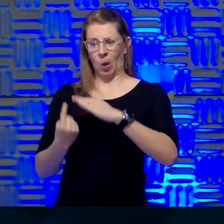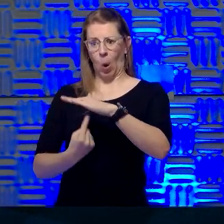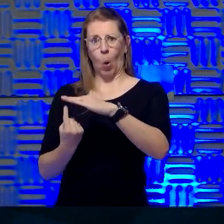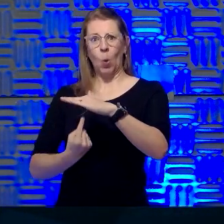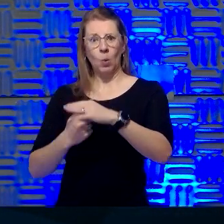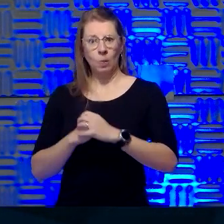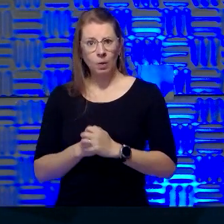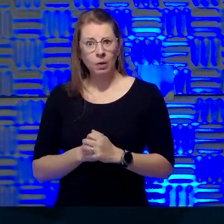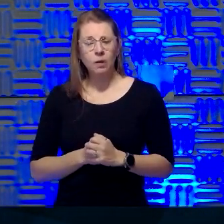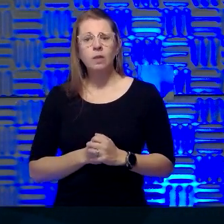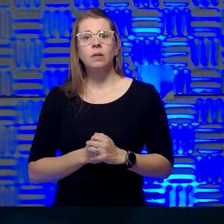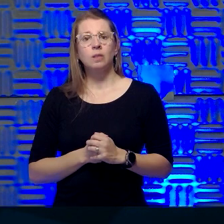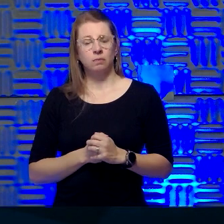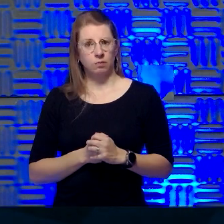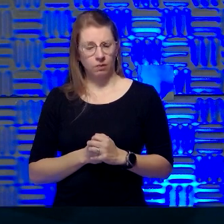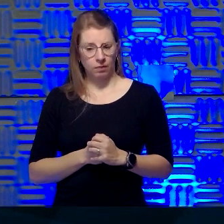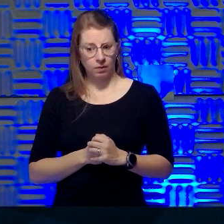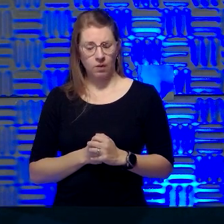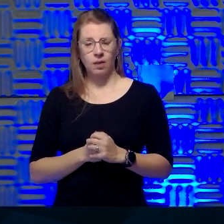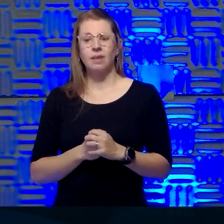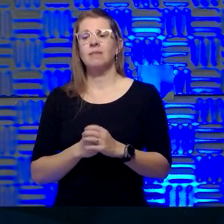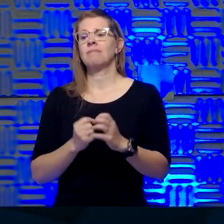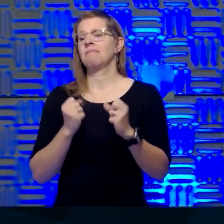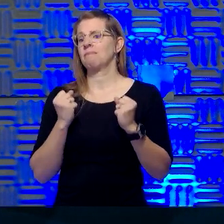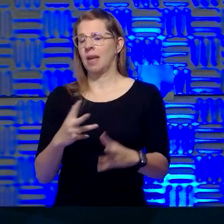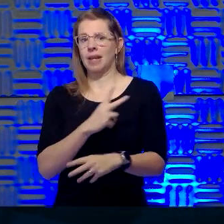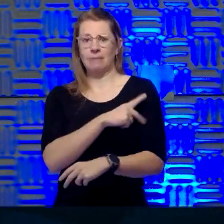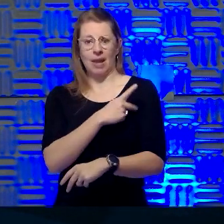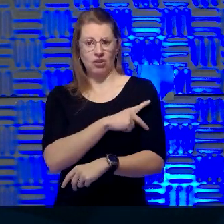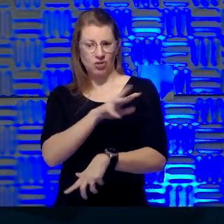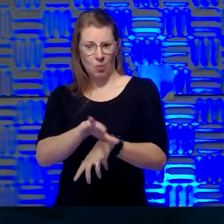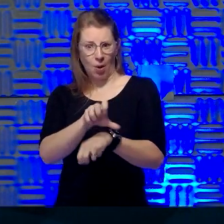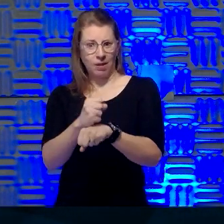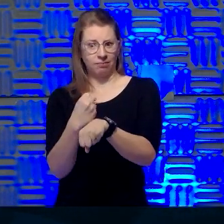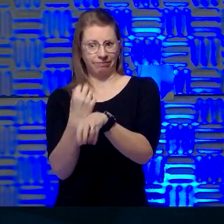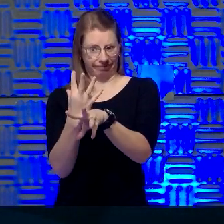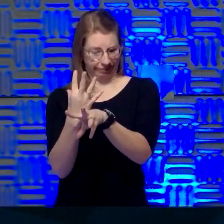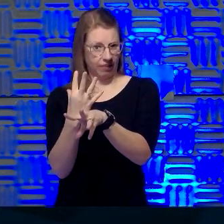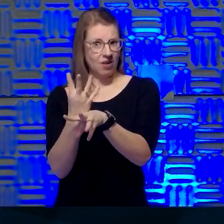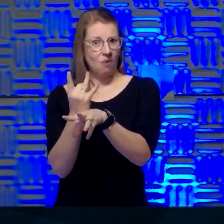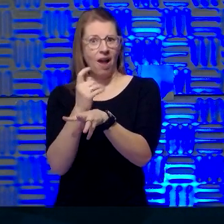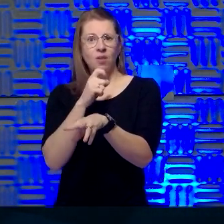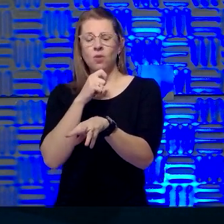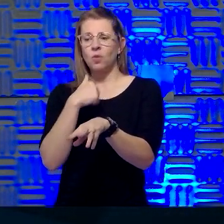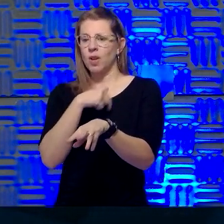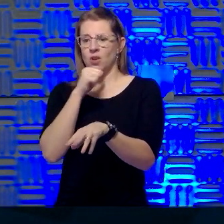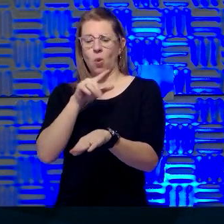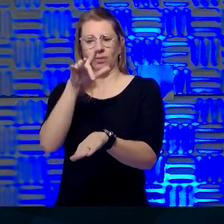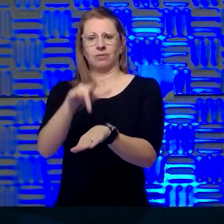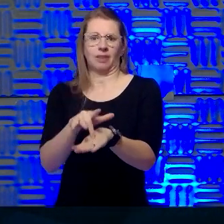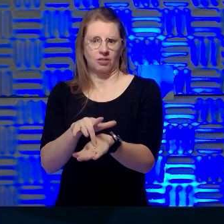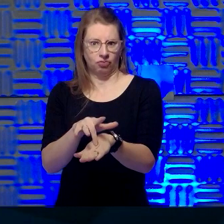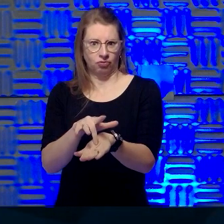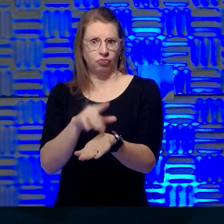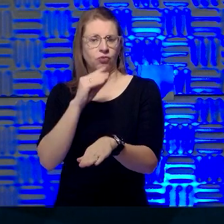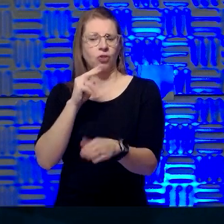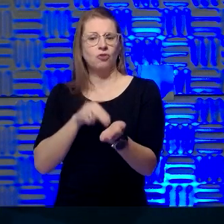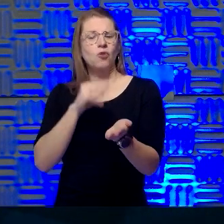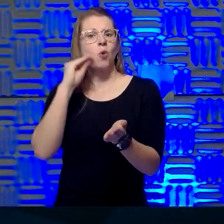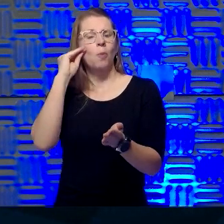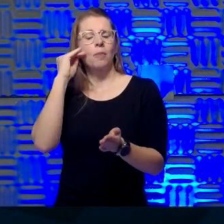still seeing most of our patients through telehealth so that we don't step foot into the facilities unless